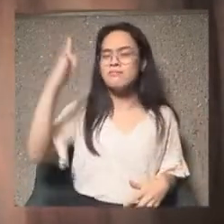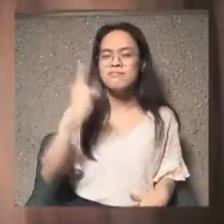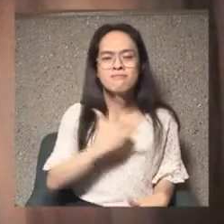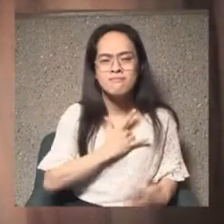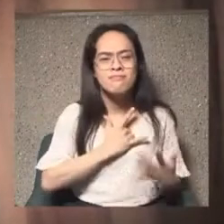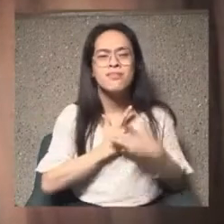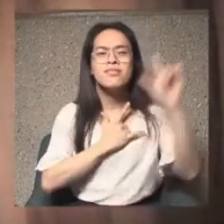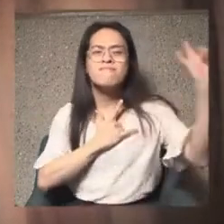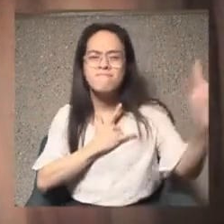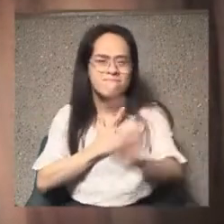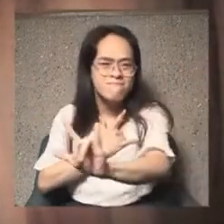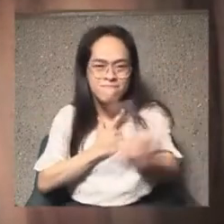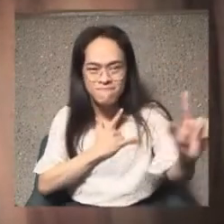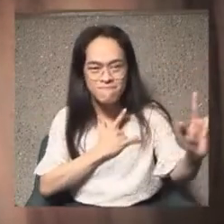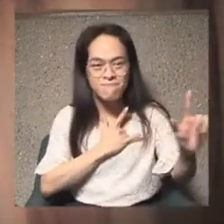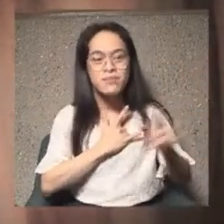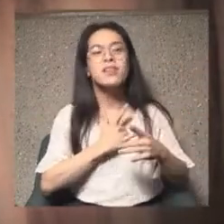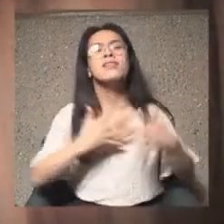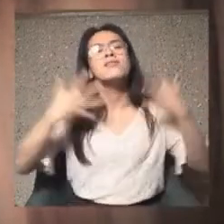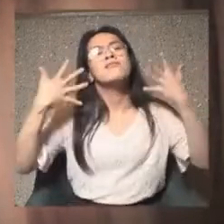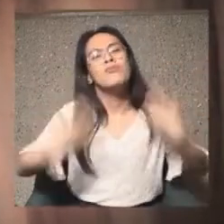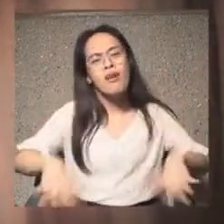Wow.